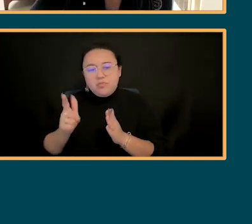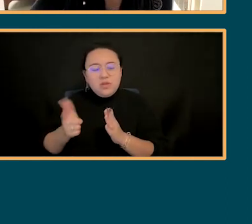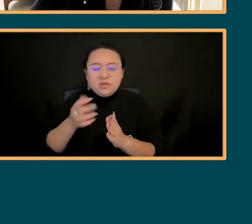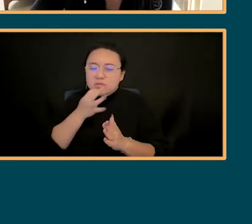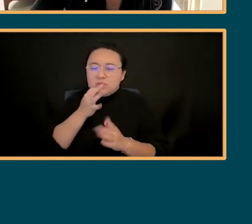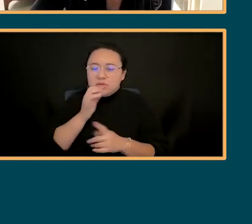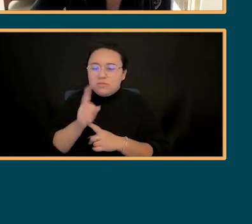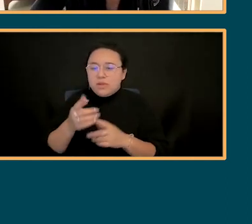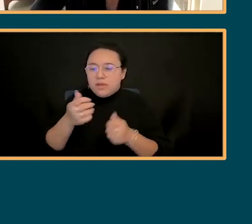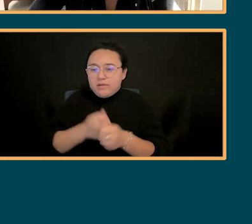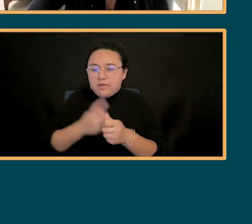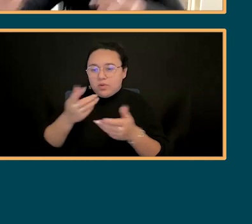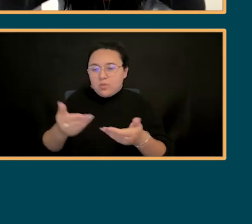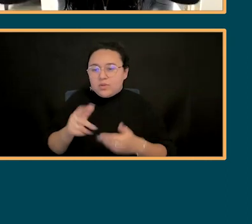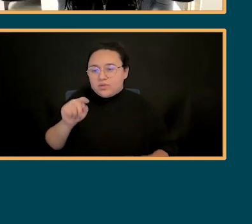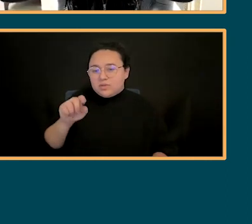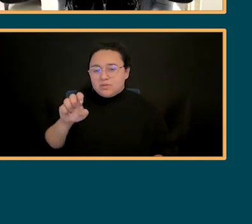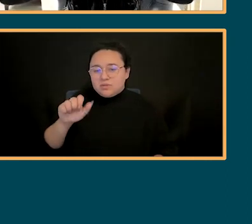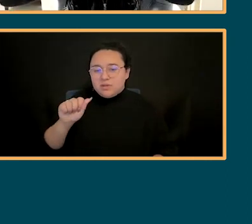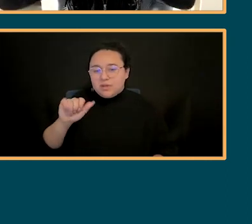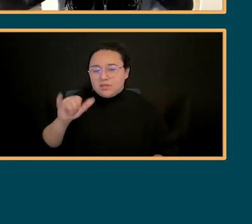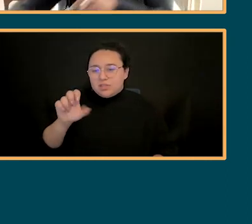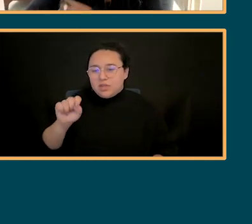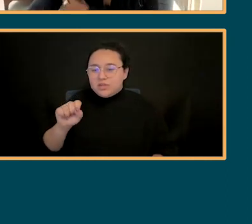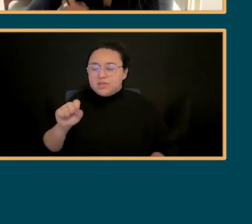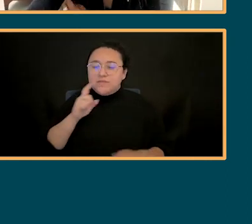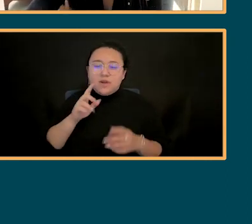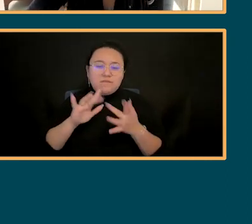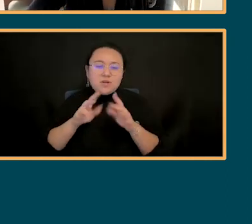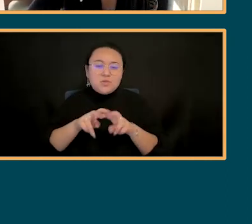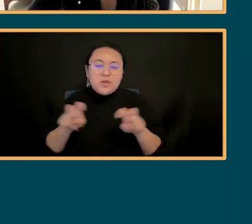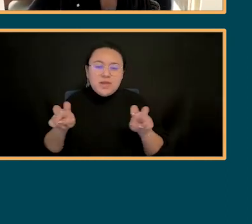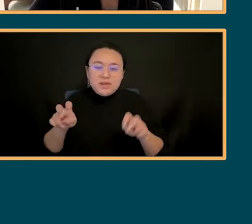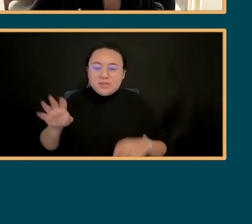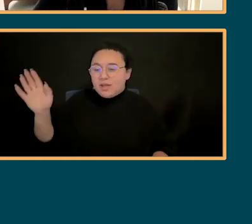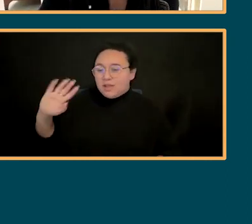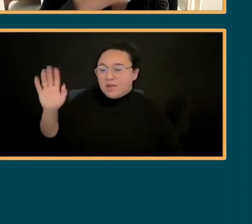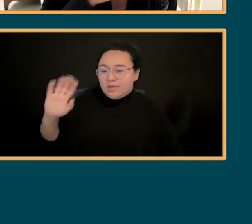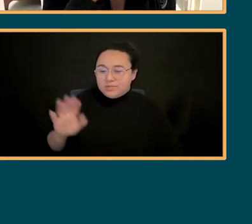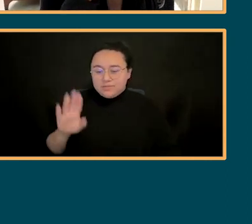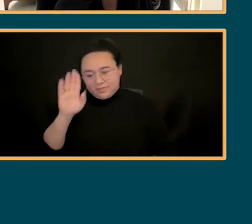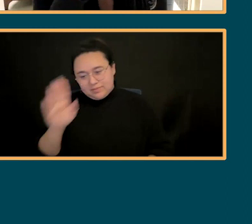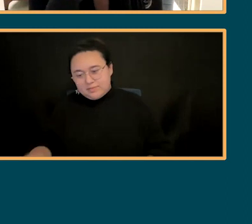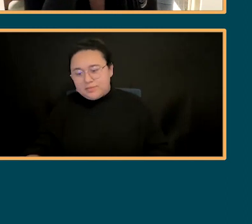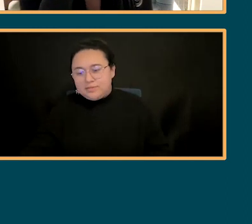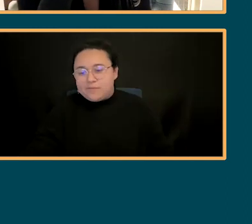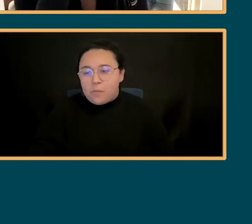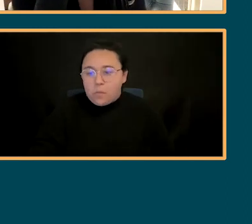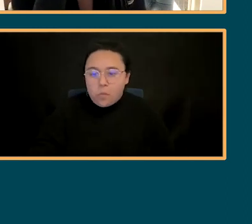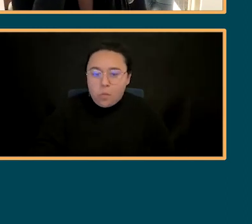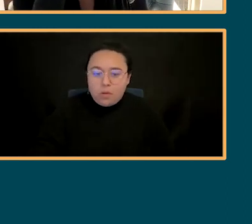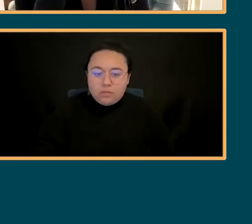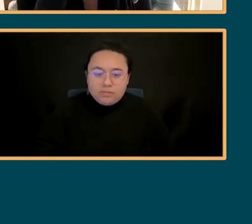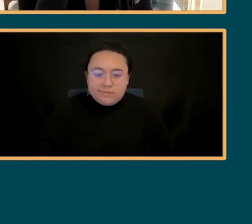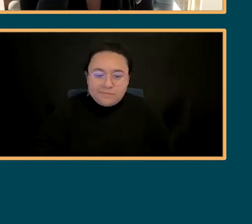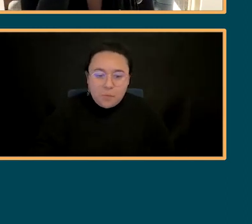moment. Everybody, please welcome Taejas to the virtual couch. Thank you for being here. Hello. Hello there. Taejas, as we